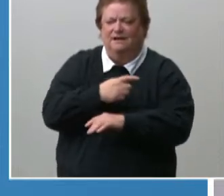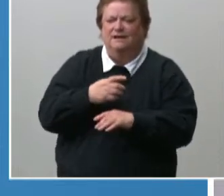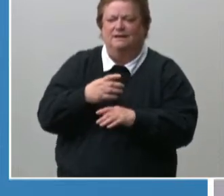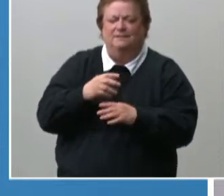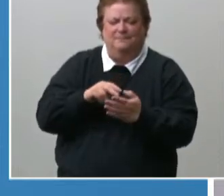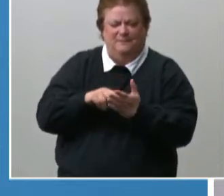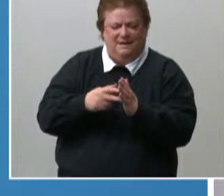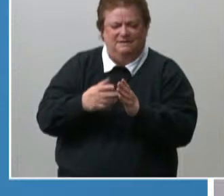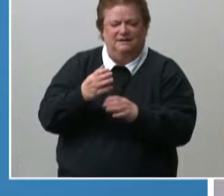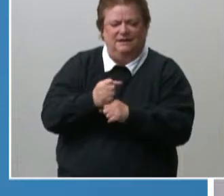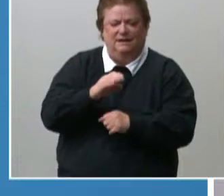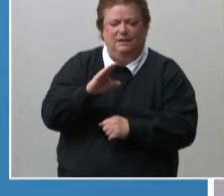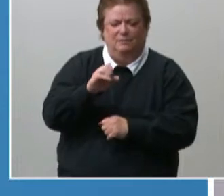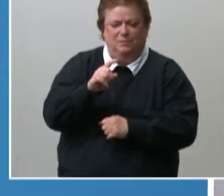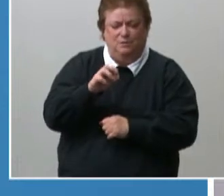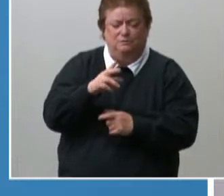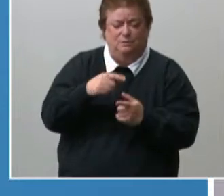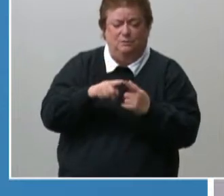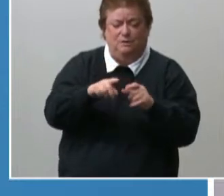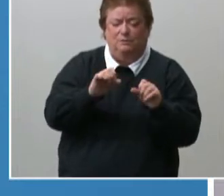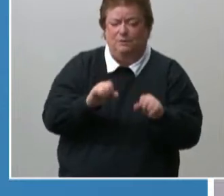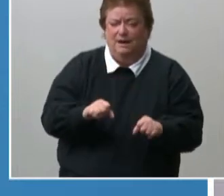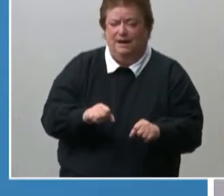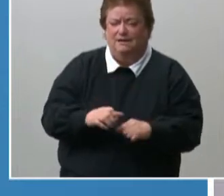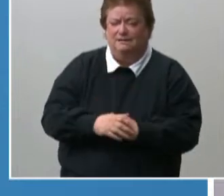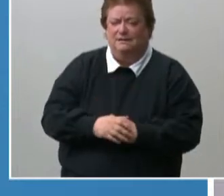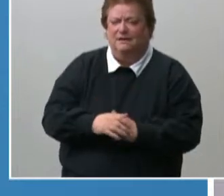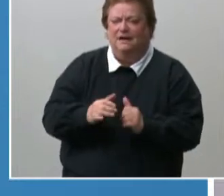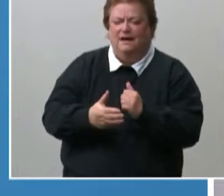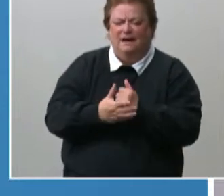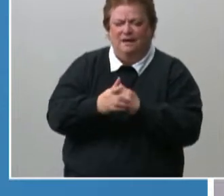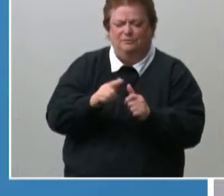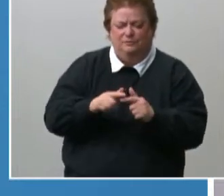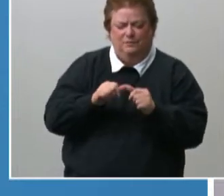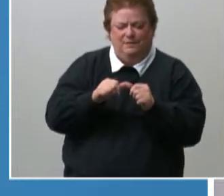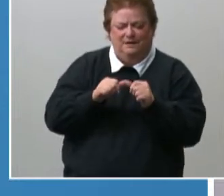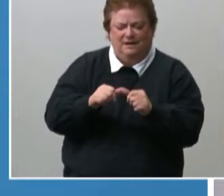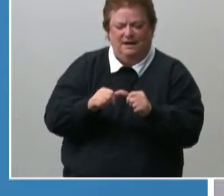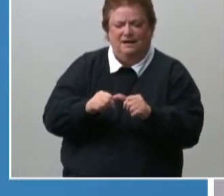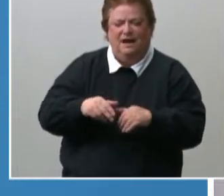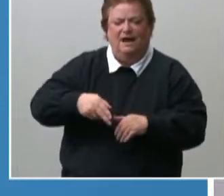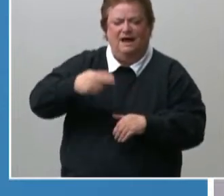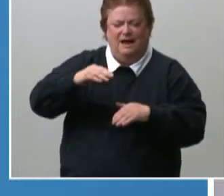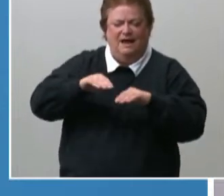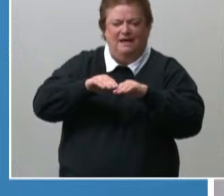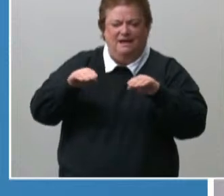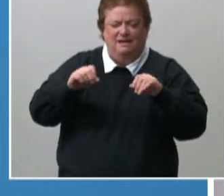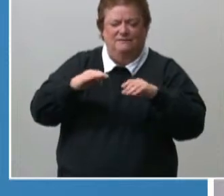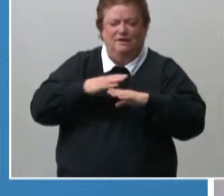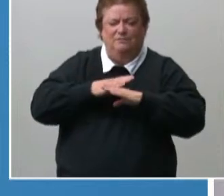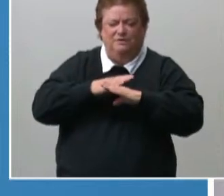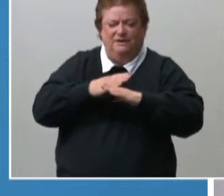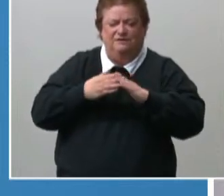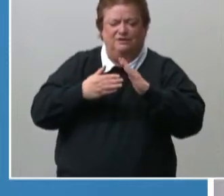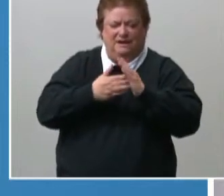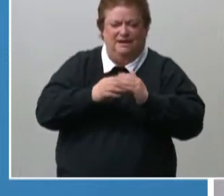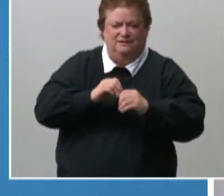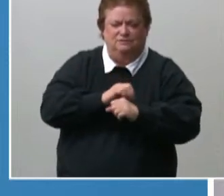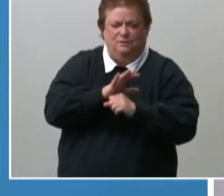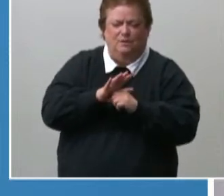getting a booster dose when eligible. This helps you maintain a high level of protection against the virus and